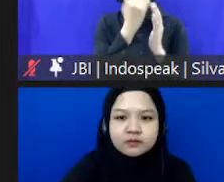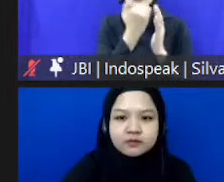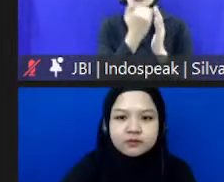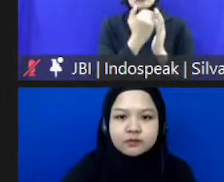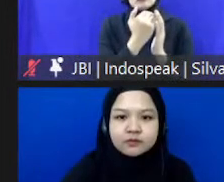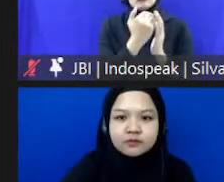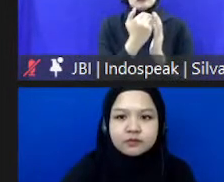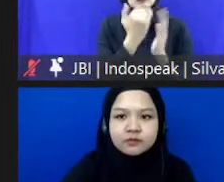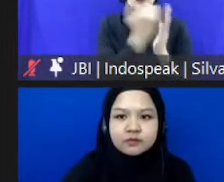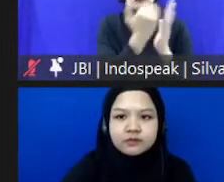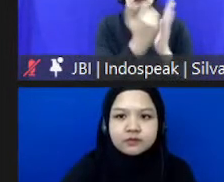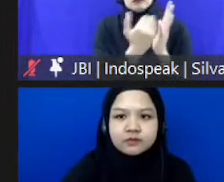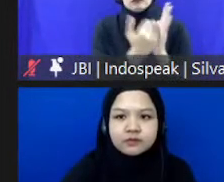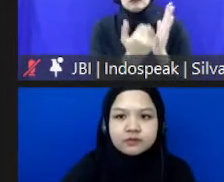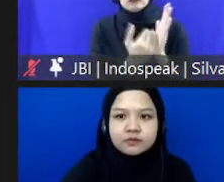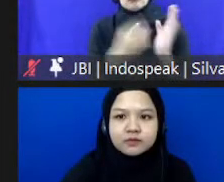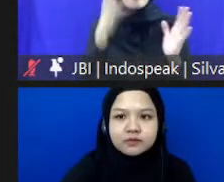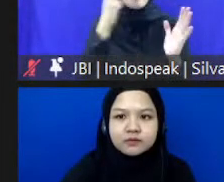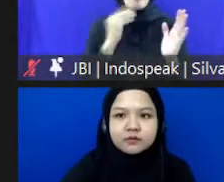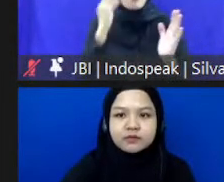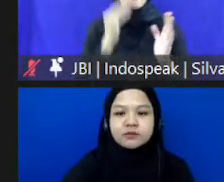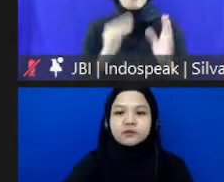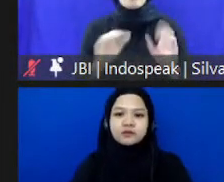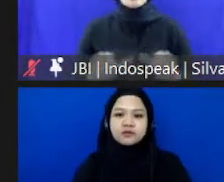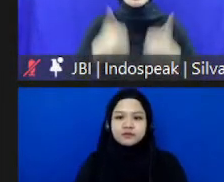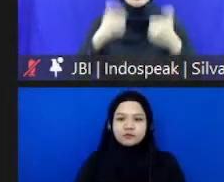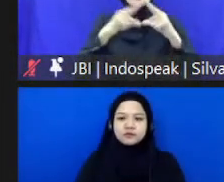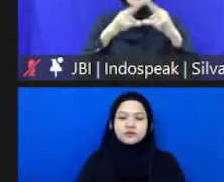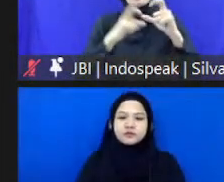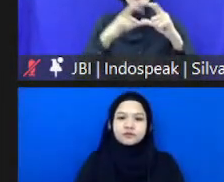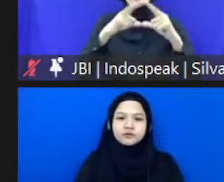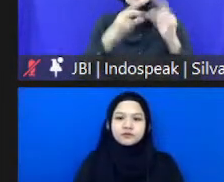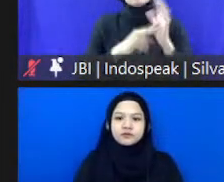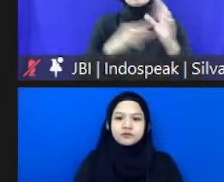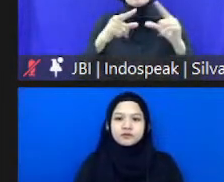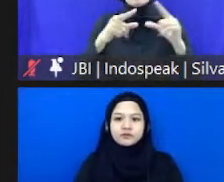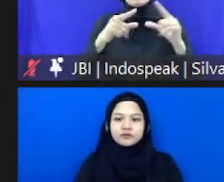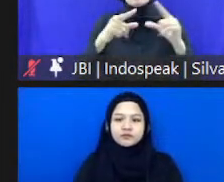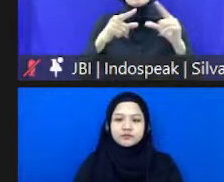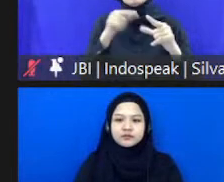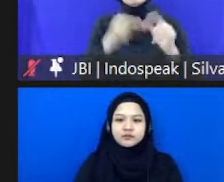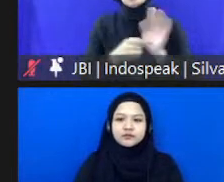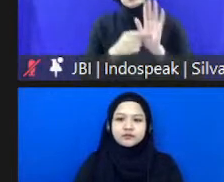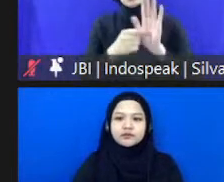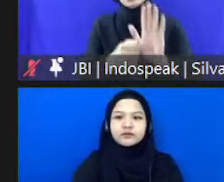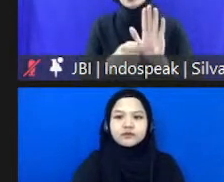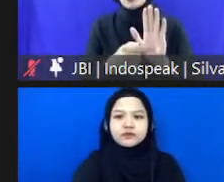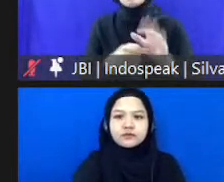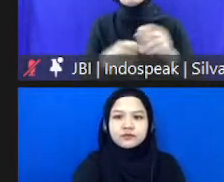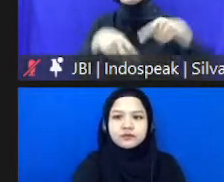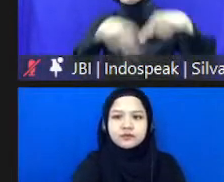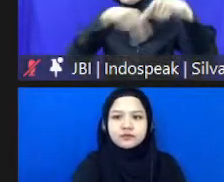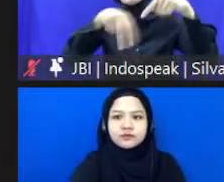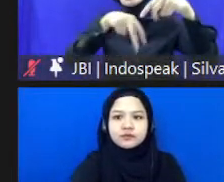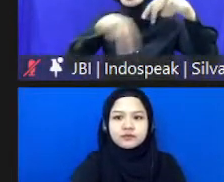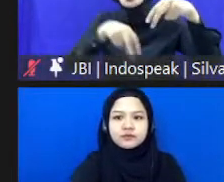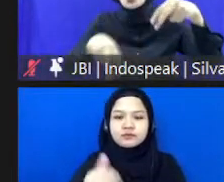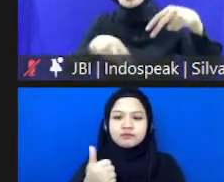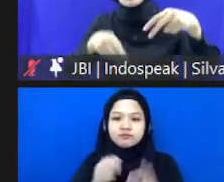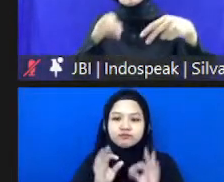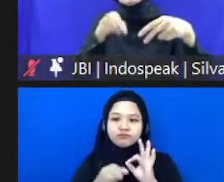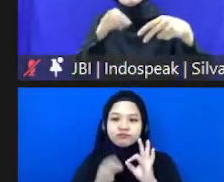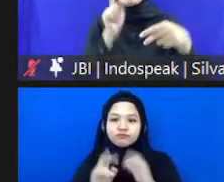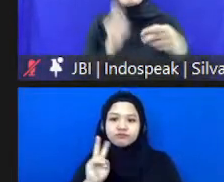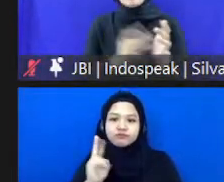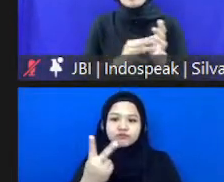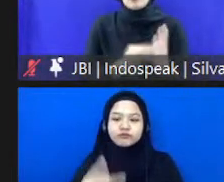in Asana's lived experiences, creating greater structural and institutional barriers to access health services that she needs.